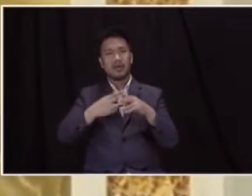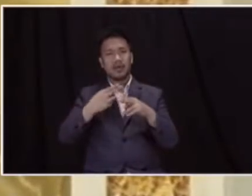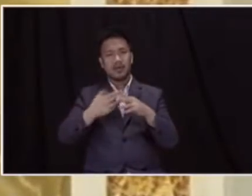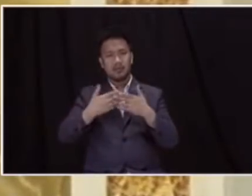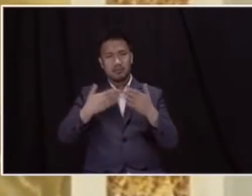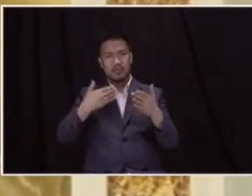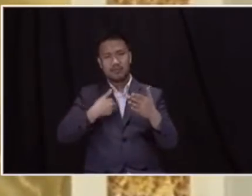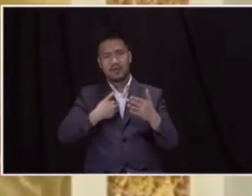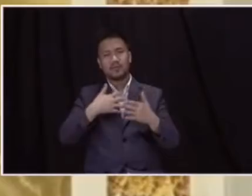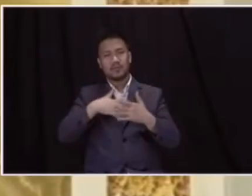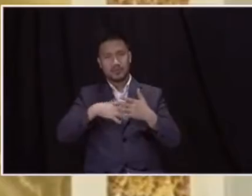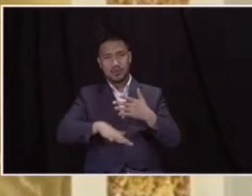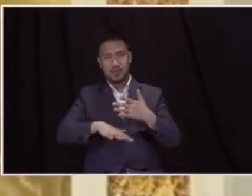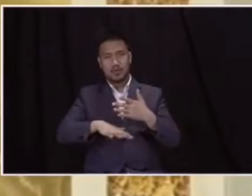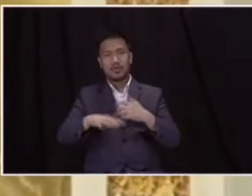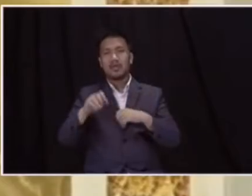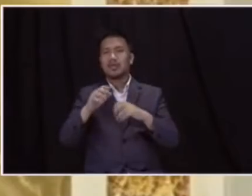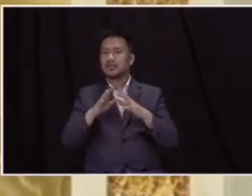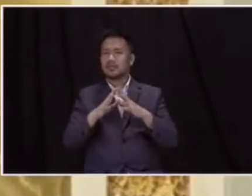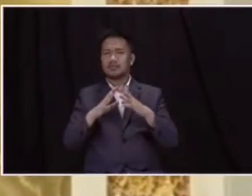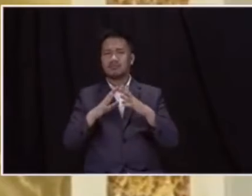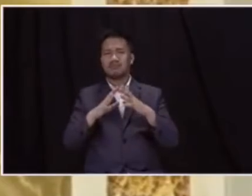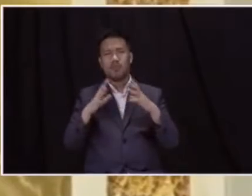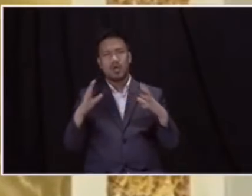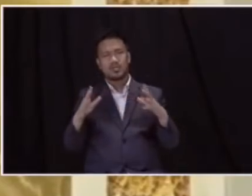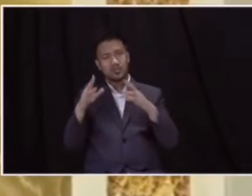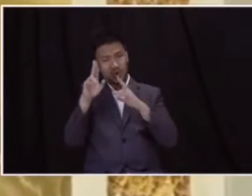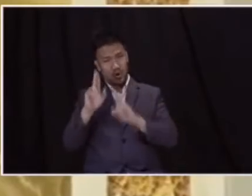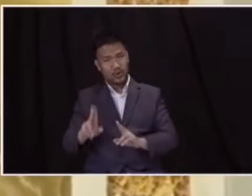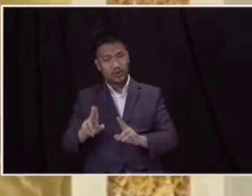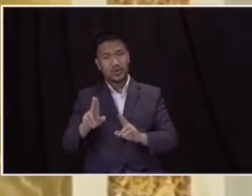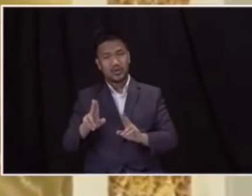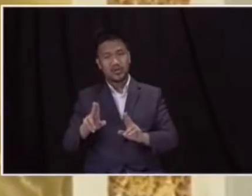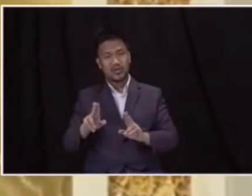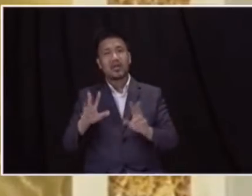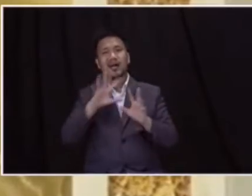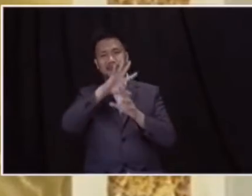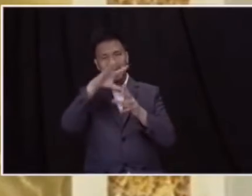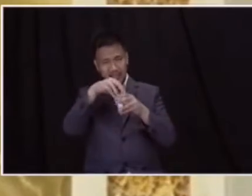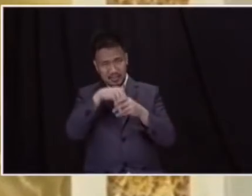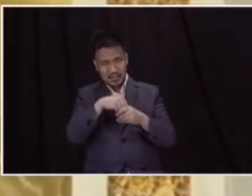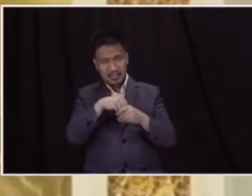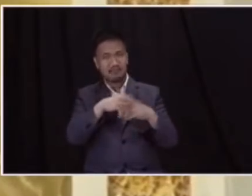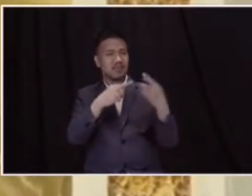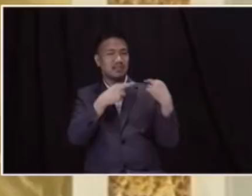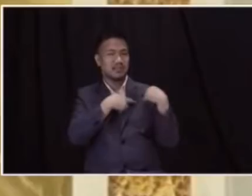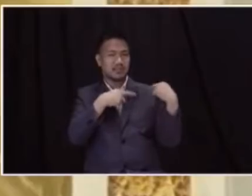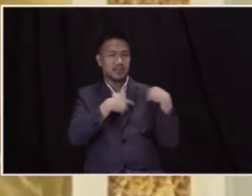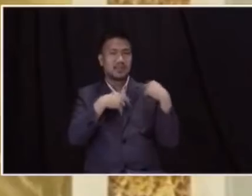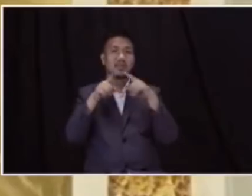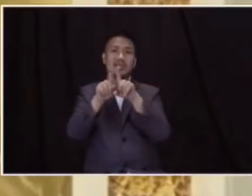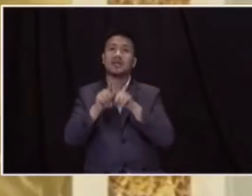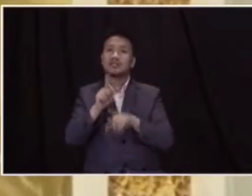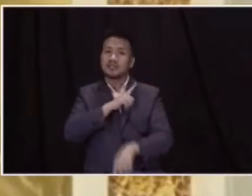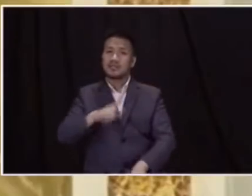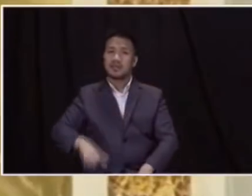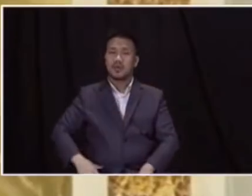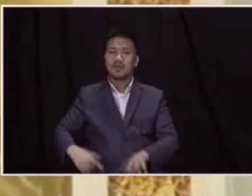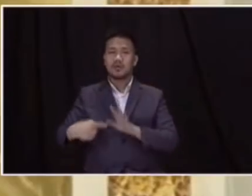Such distinct honor comes through with the responsibility as the Lord reveals